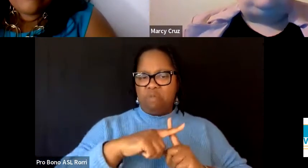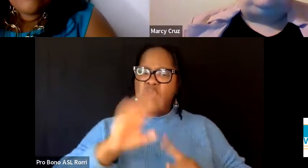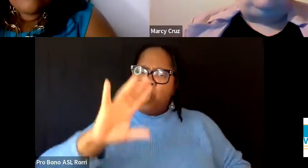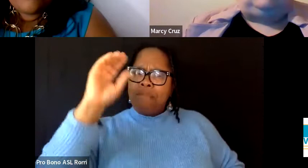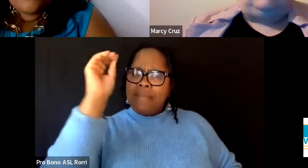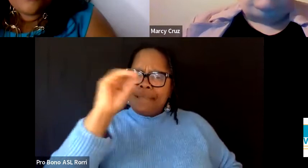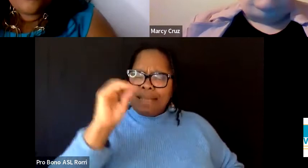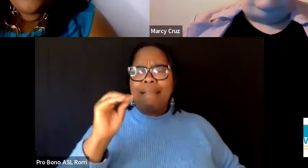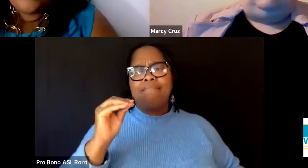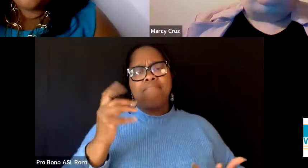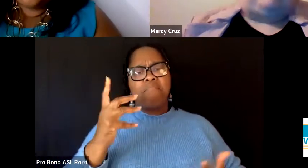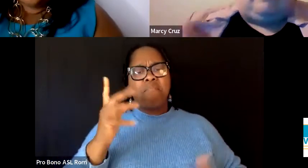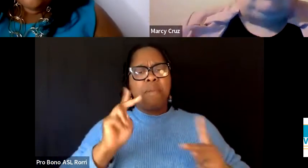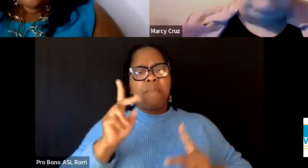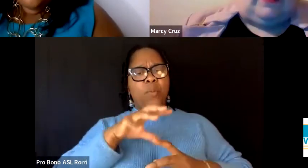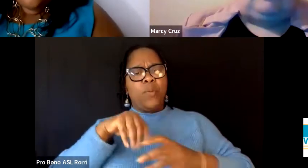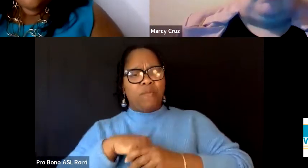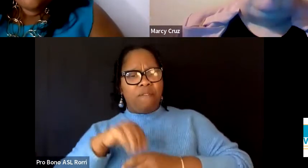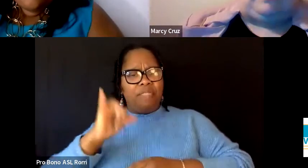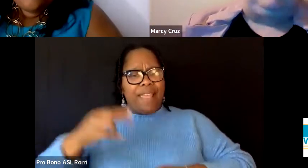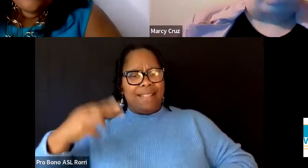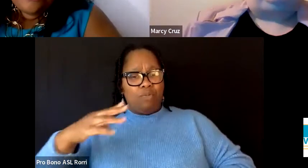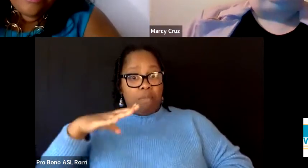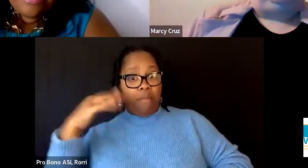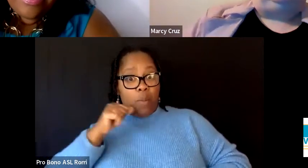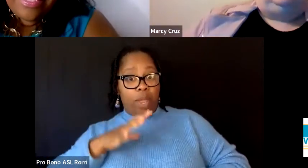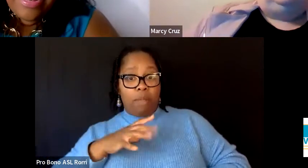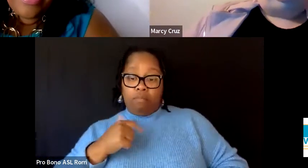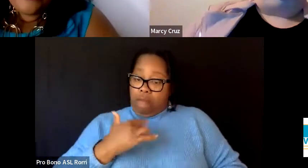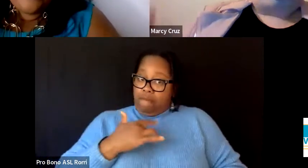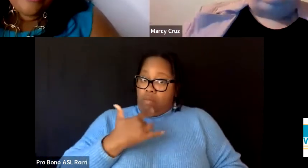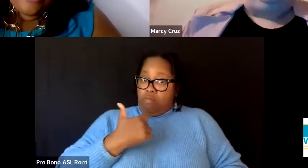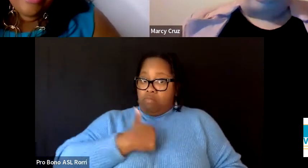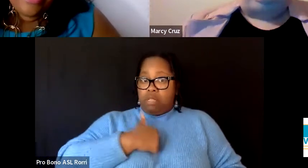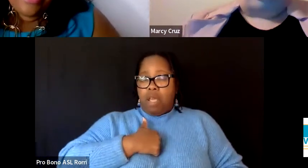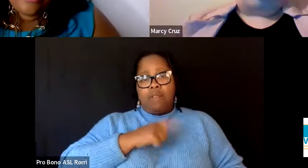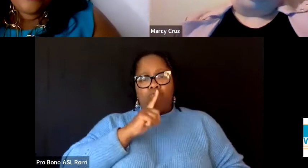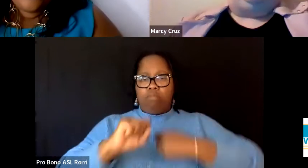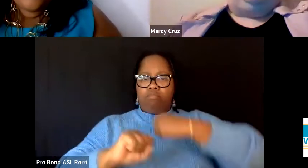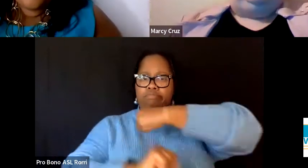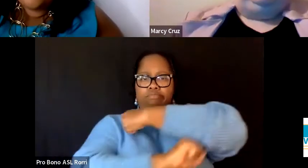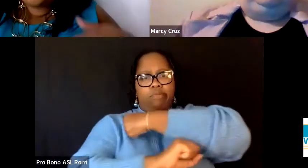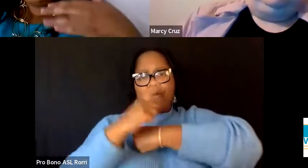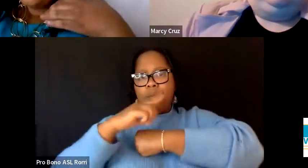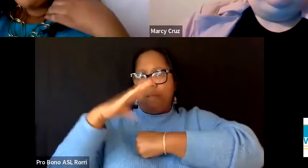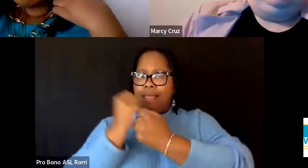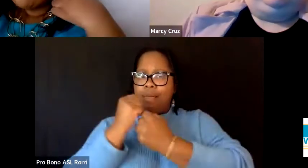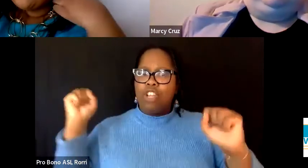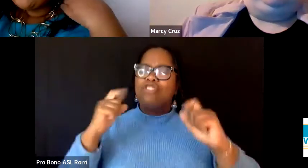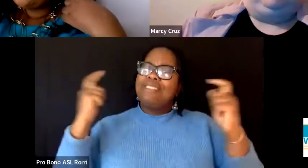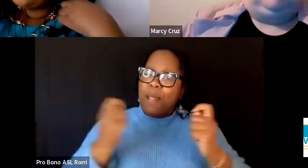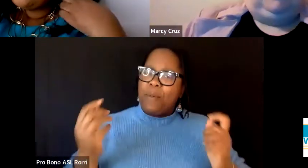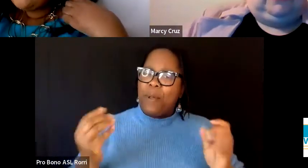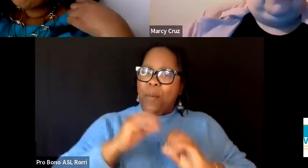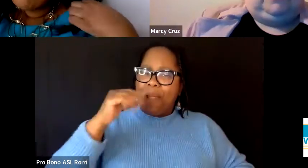part of that history, which I feel is the backbone of fat liberation? So let's celebrate some more Black women. Now,